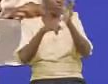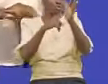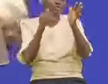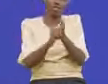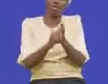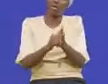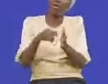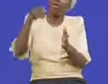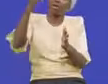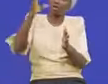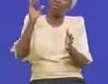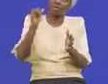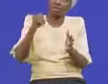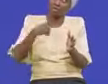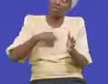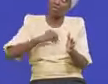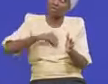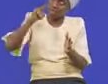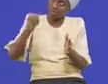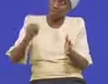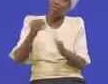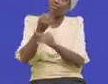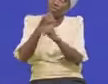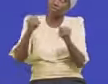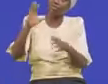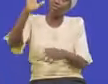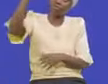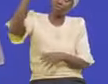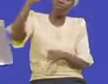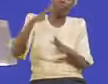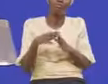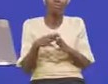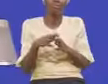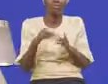Asɔ ɖe fia be na ɖe. Ye hiã ɖeɖe kpɔkpɔ vavã.